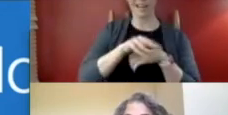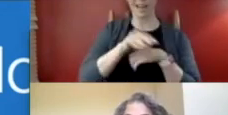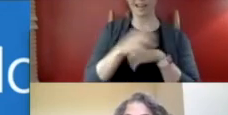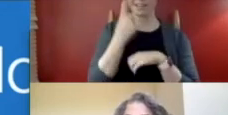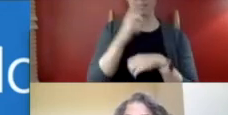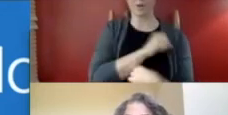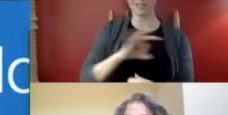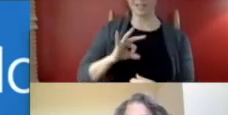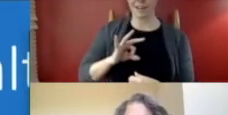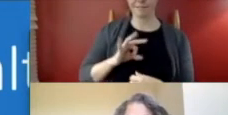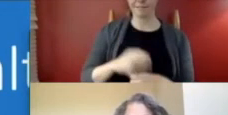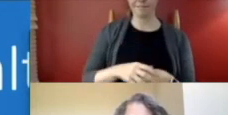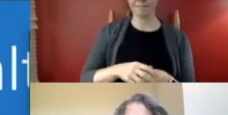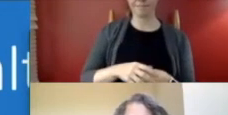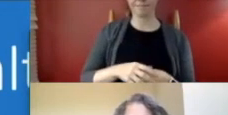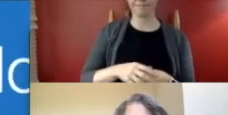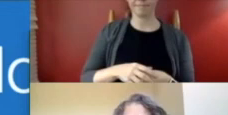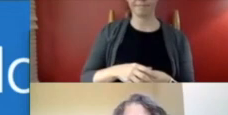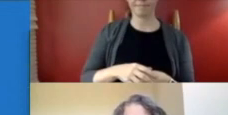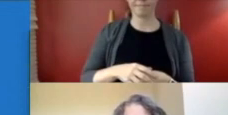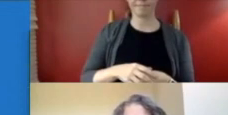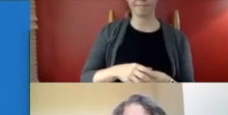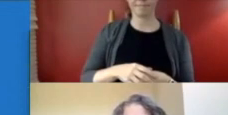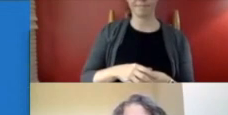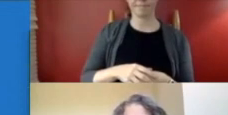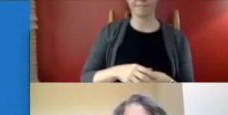Previous slide, please.